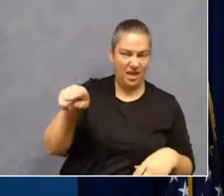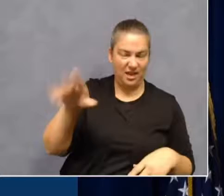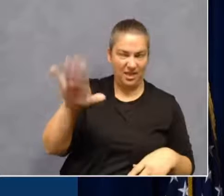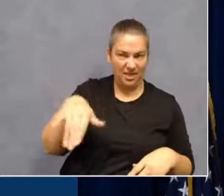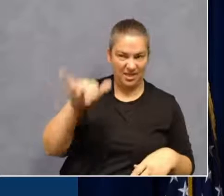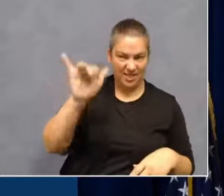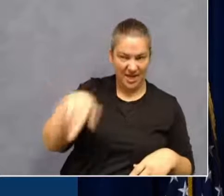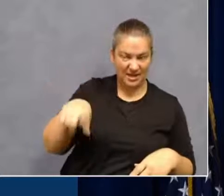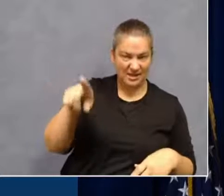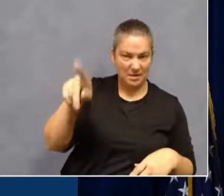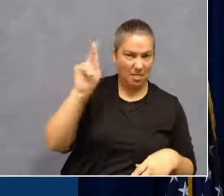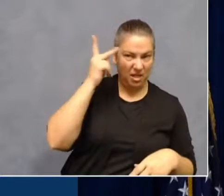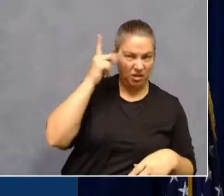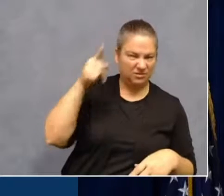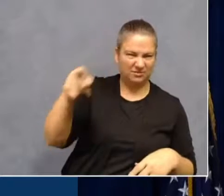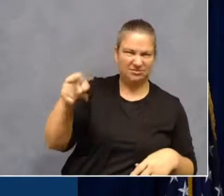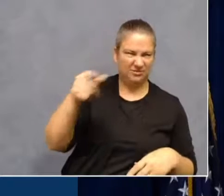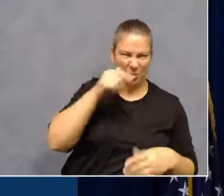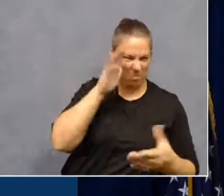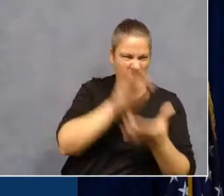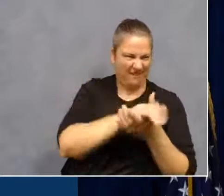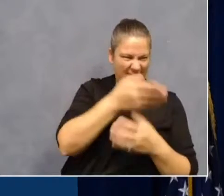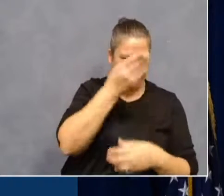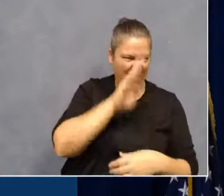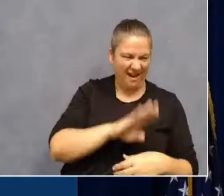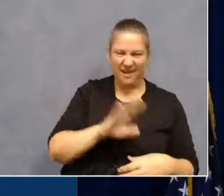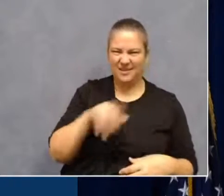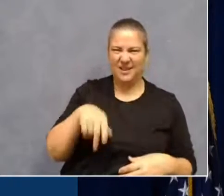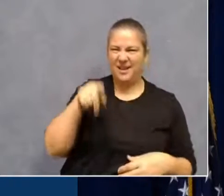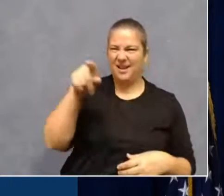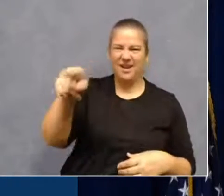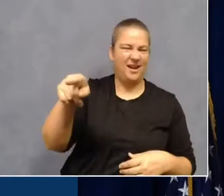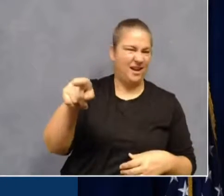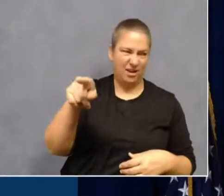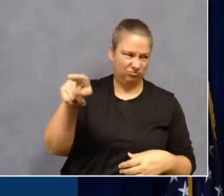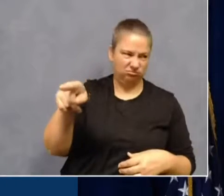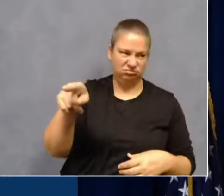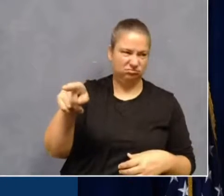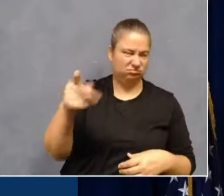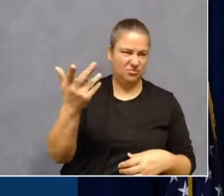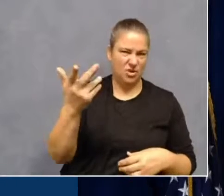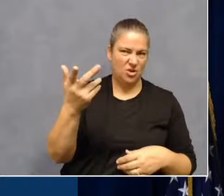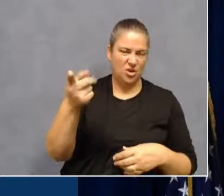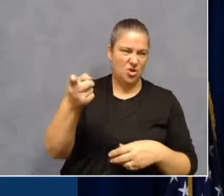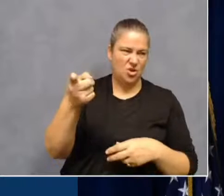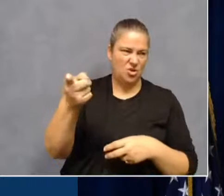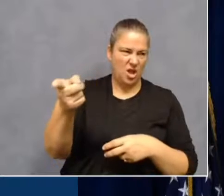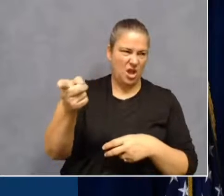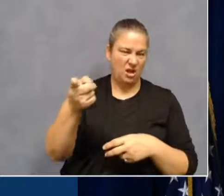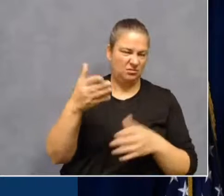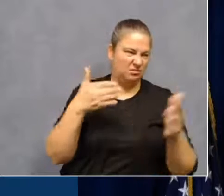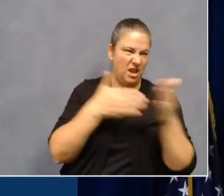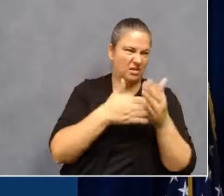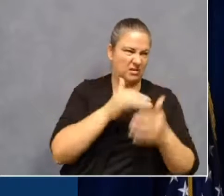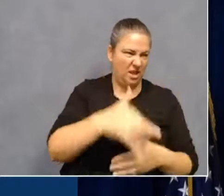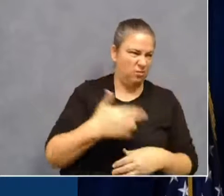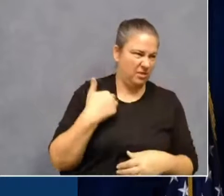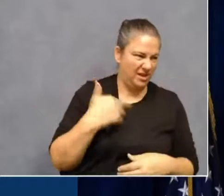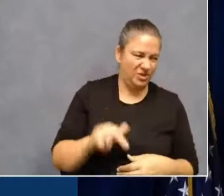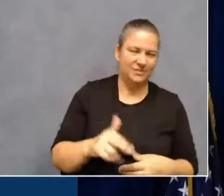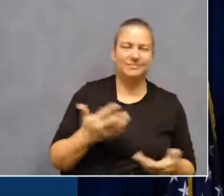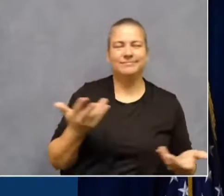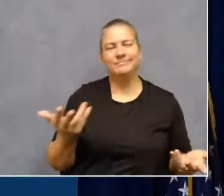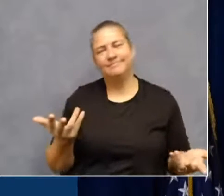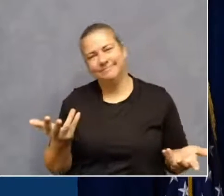don't believe in God or are persecuting members of any specific religion. And it looks like that's what this is